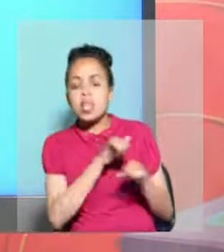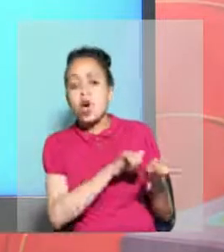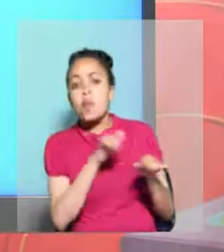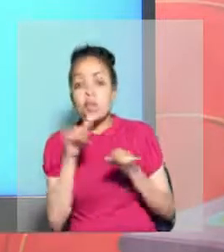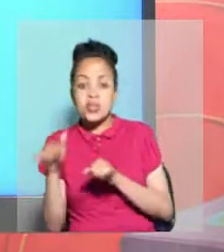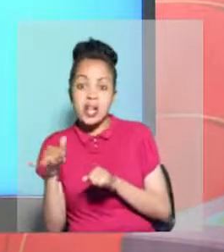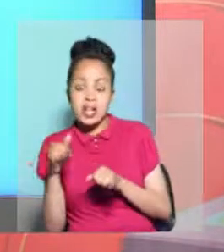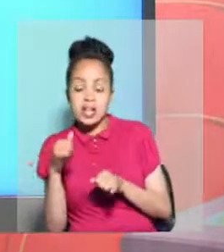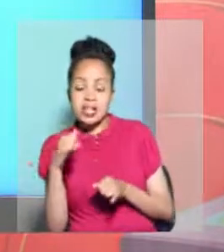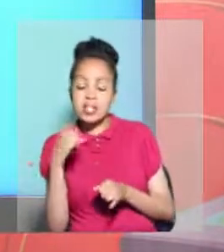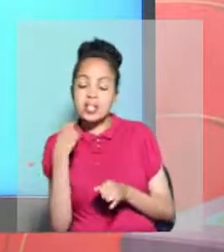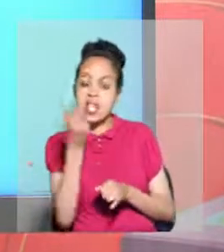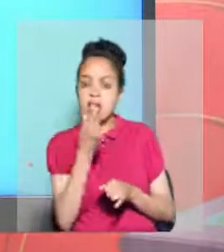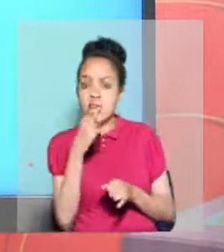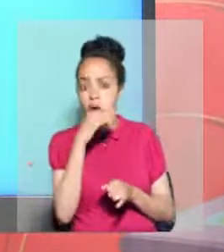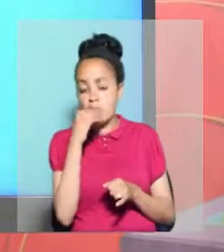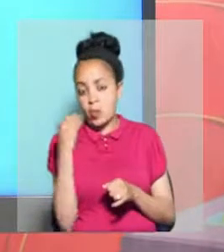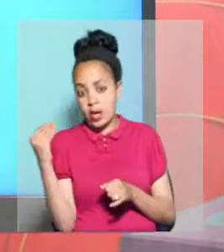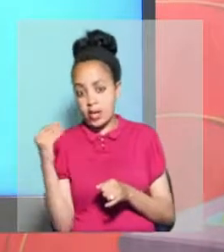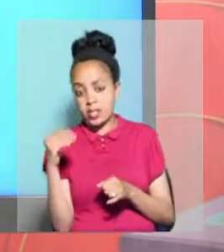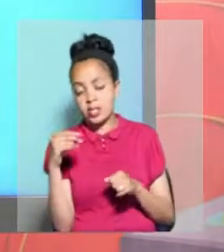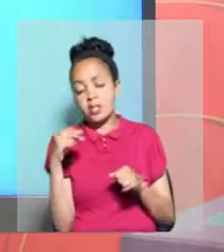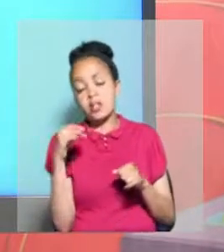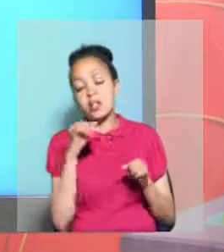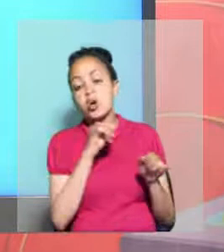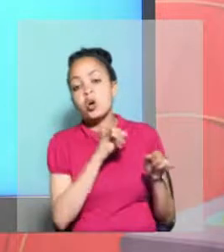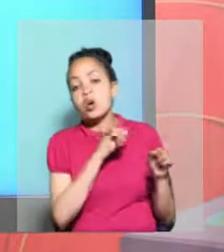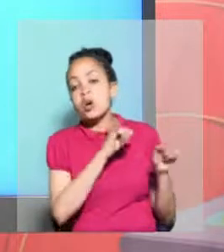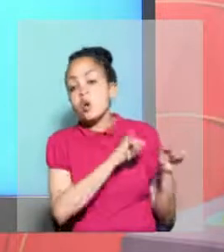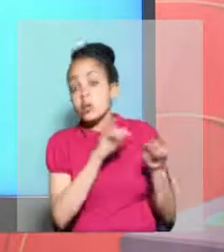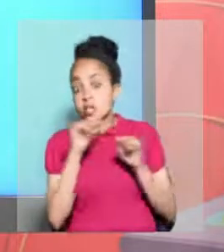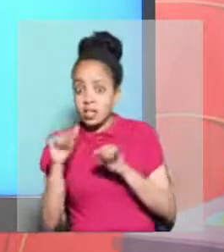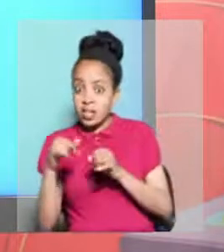round yellow and homozygous wrinkled green.